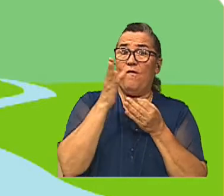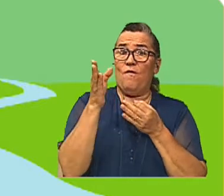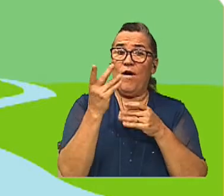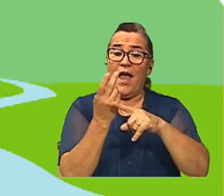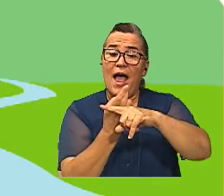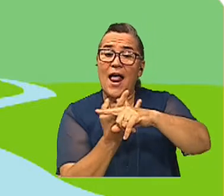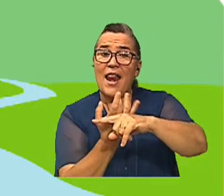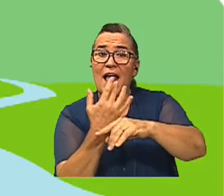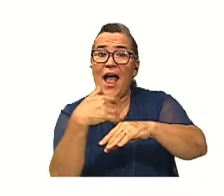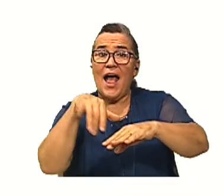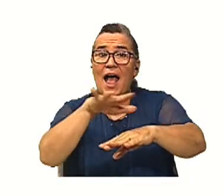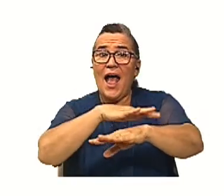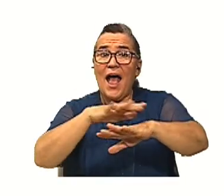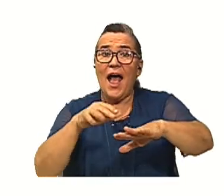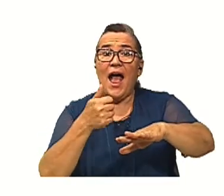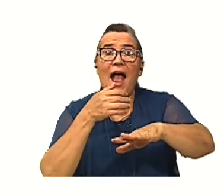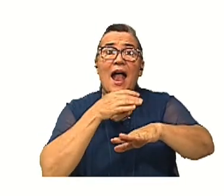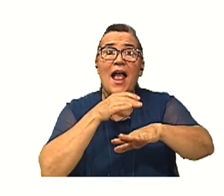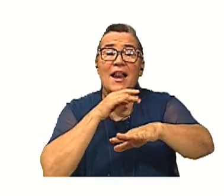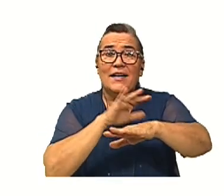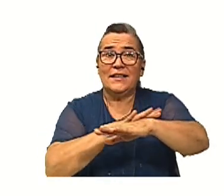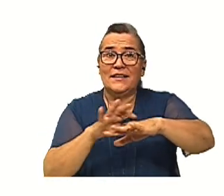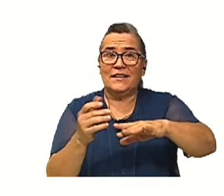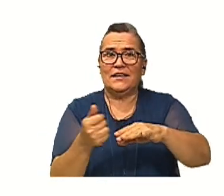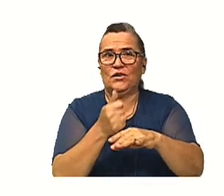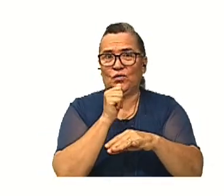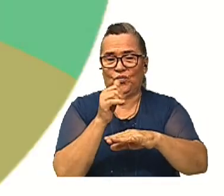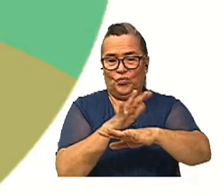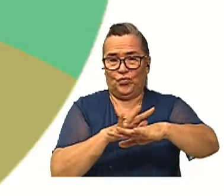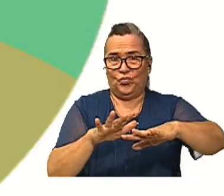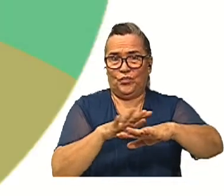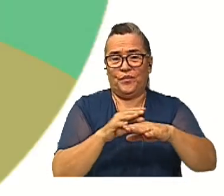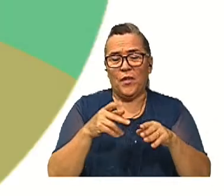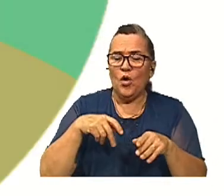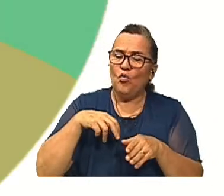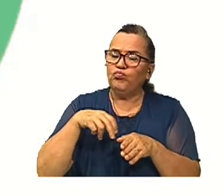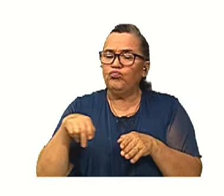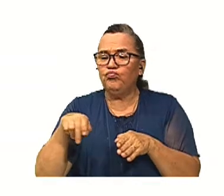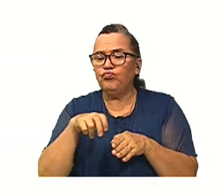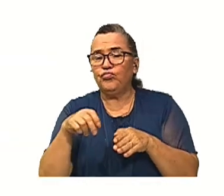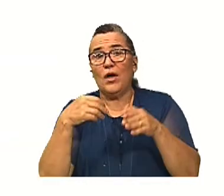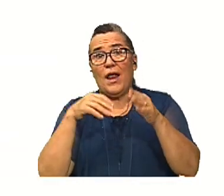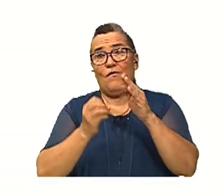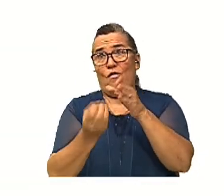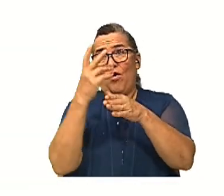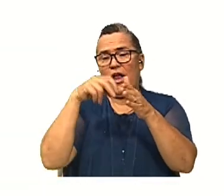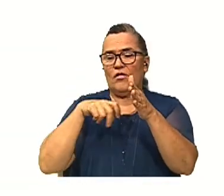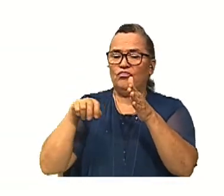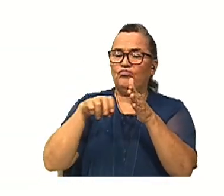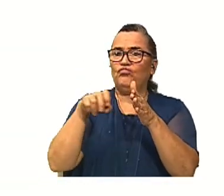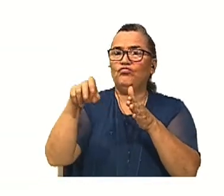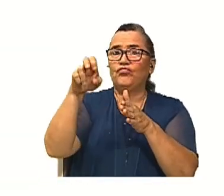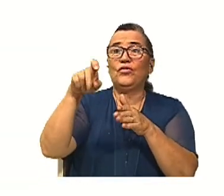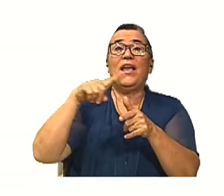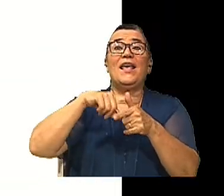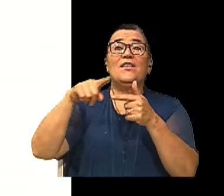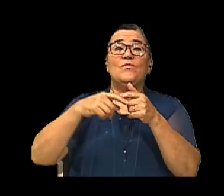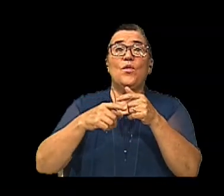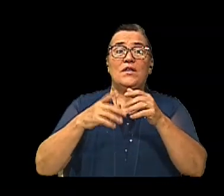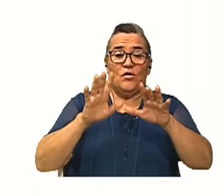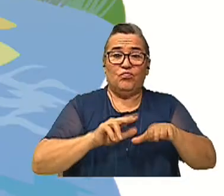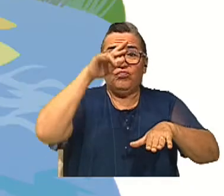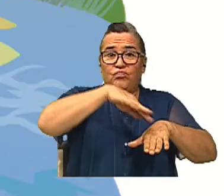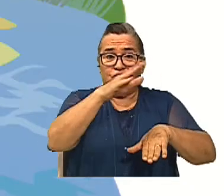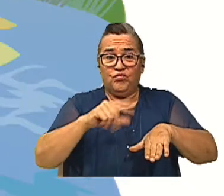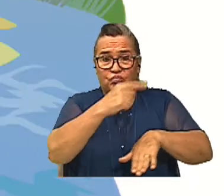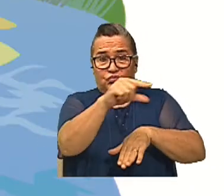springs in a local river, walked on the trail near the volcano, and went rafting. On the last